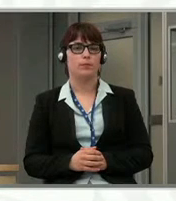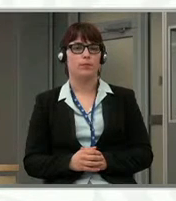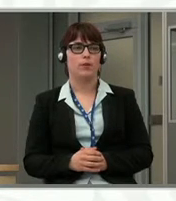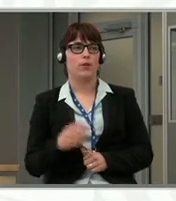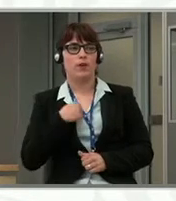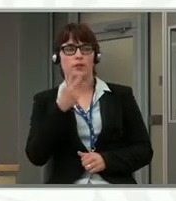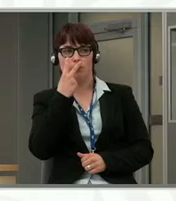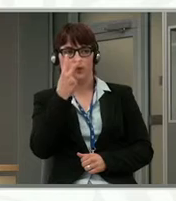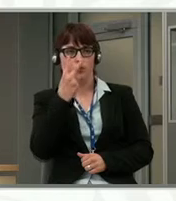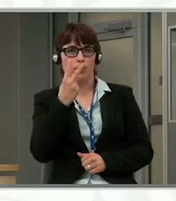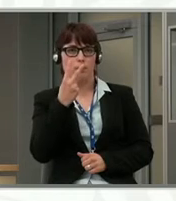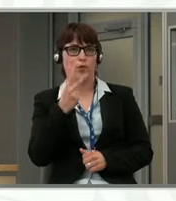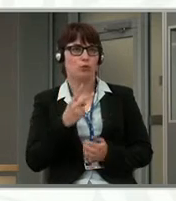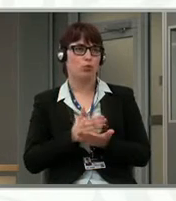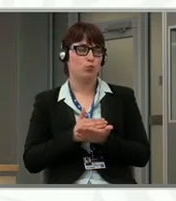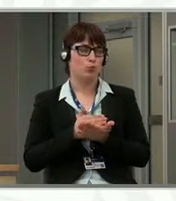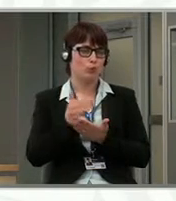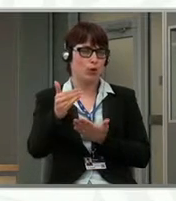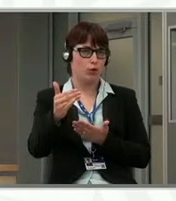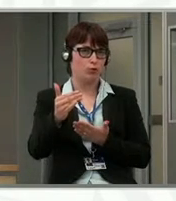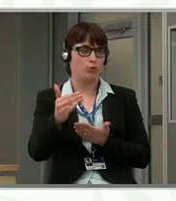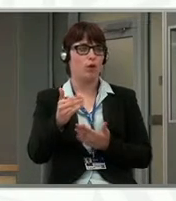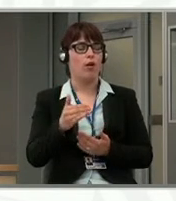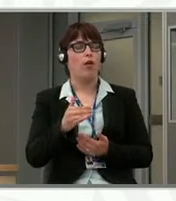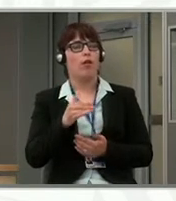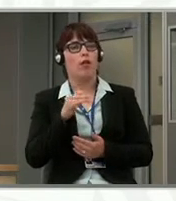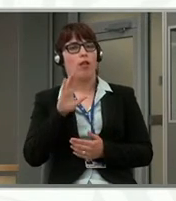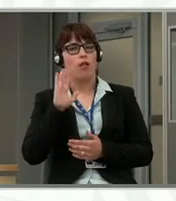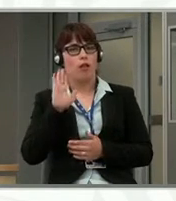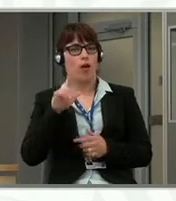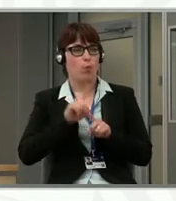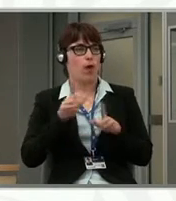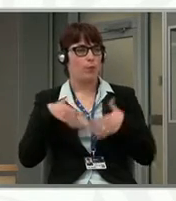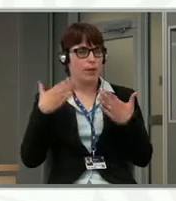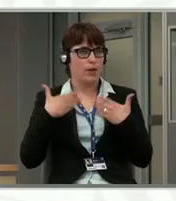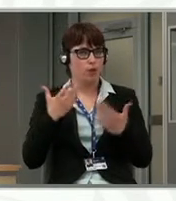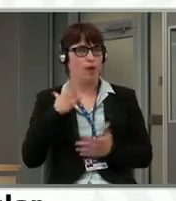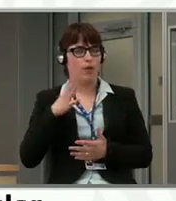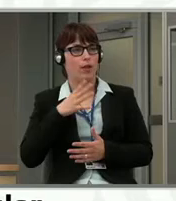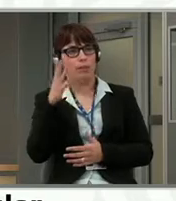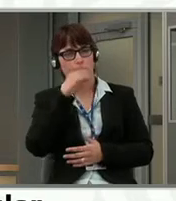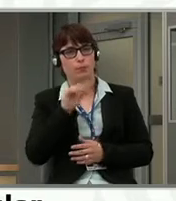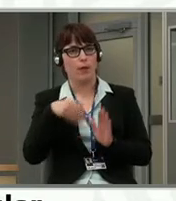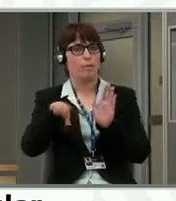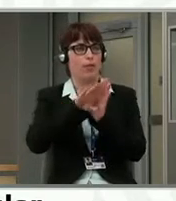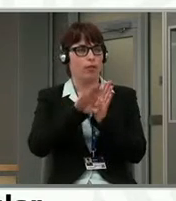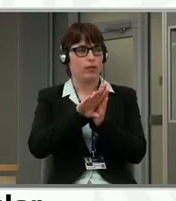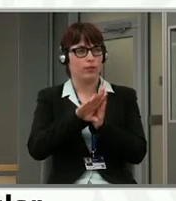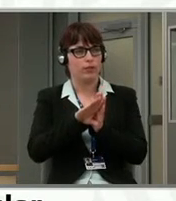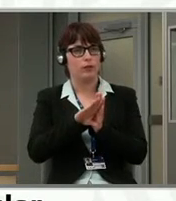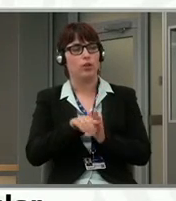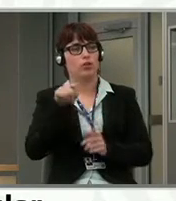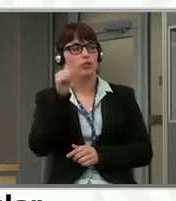We look forward to participate in regular meetings in ministerial level in the coming years